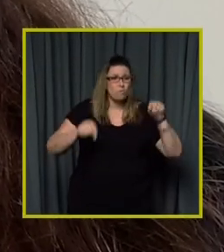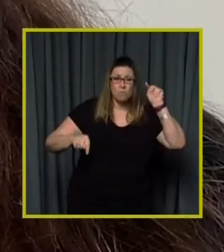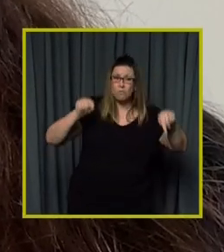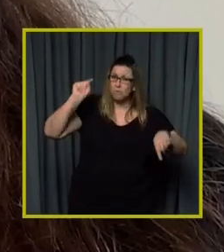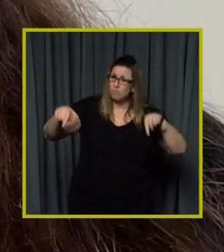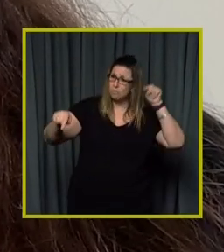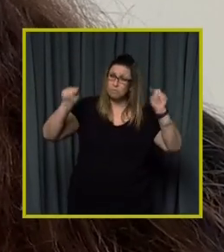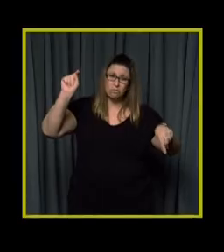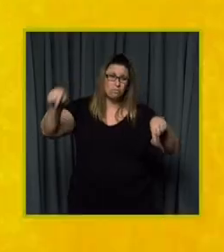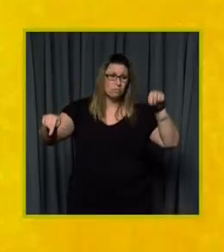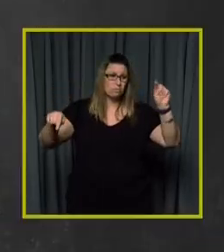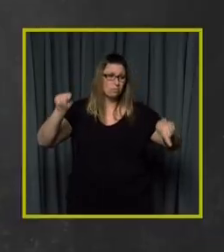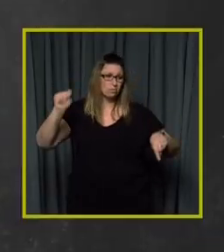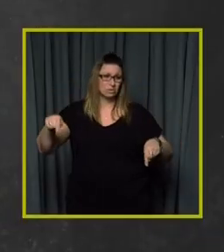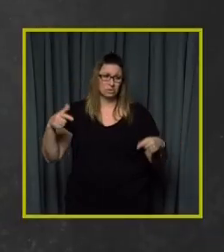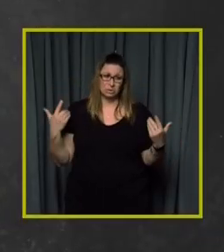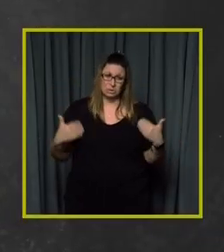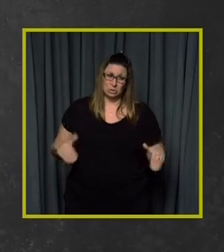moral revival.